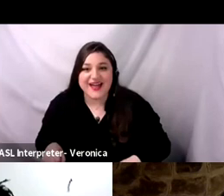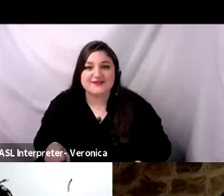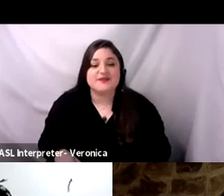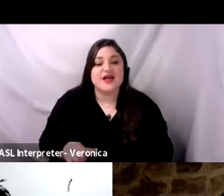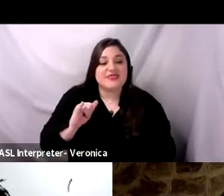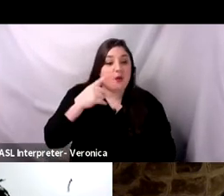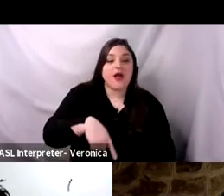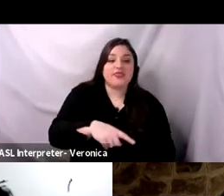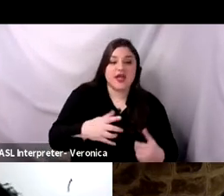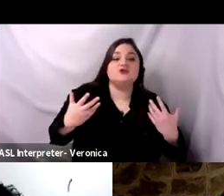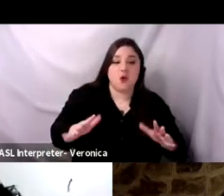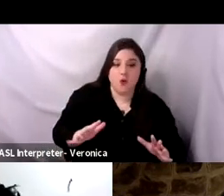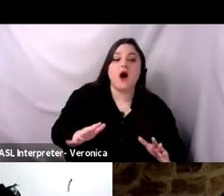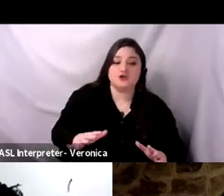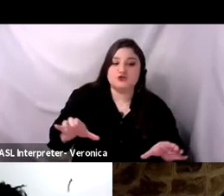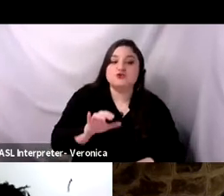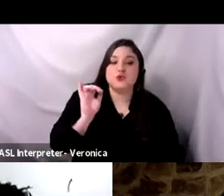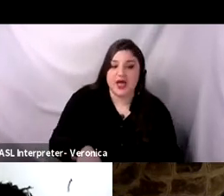don't want to do it.